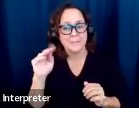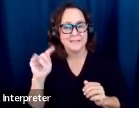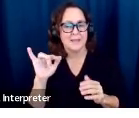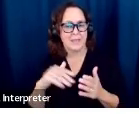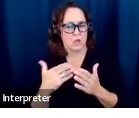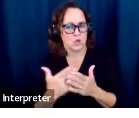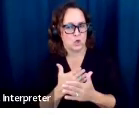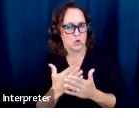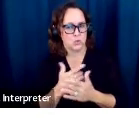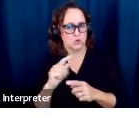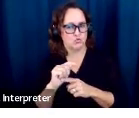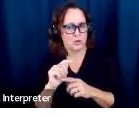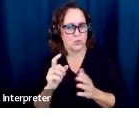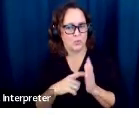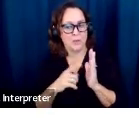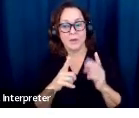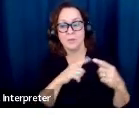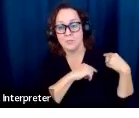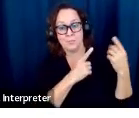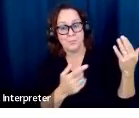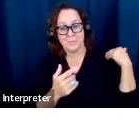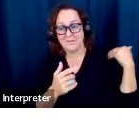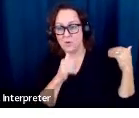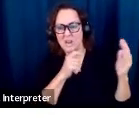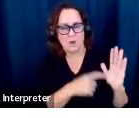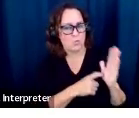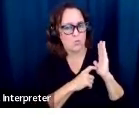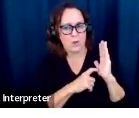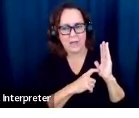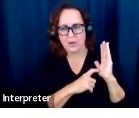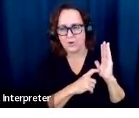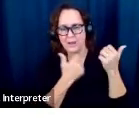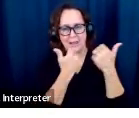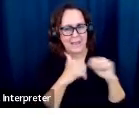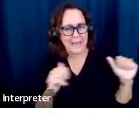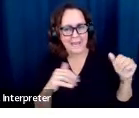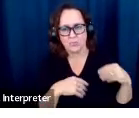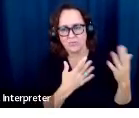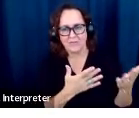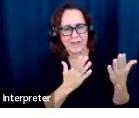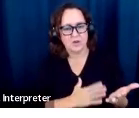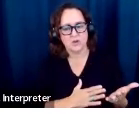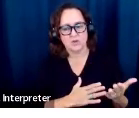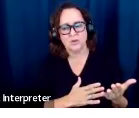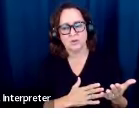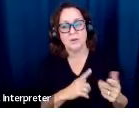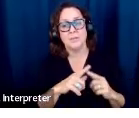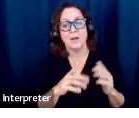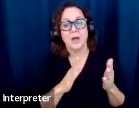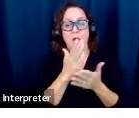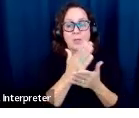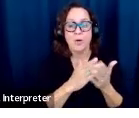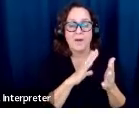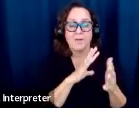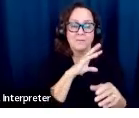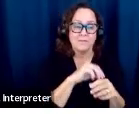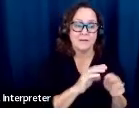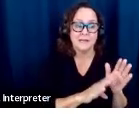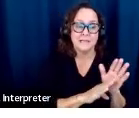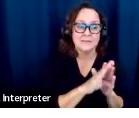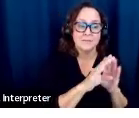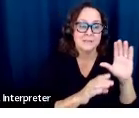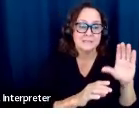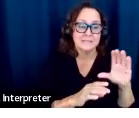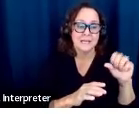requirement. So it has not been required in the past of any providers, and as part of developing the CSW and thinking where